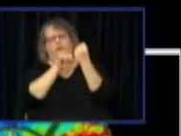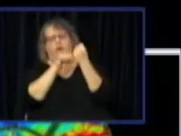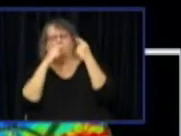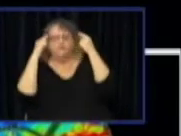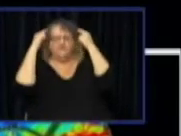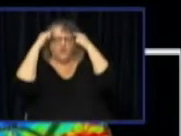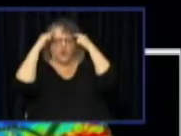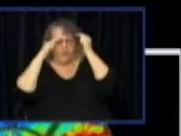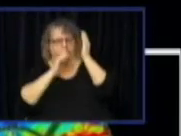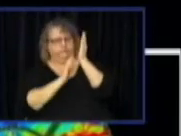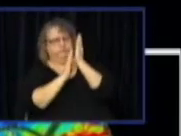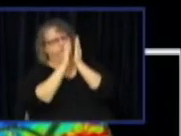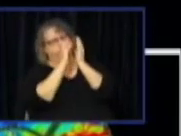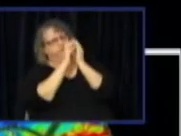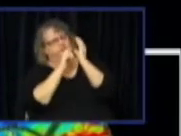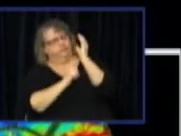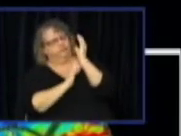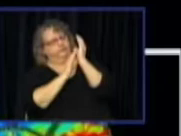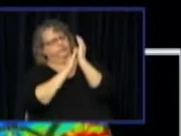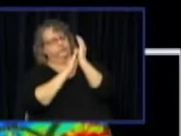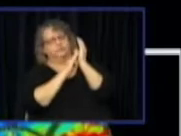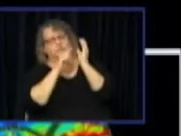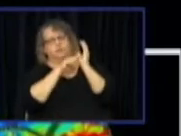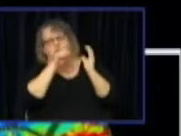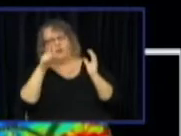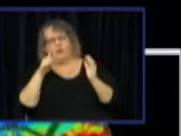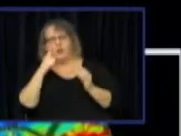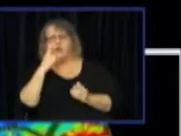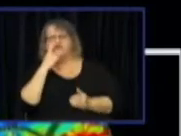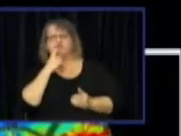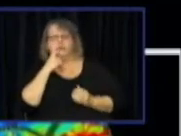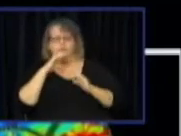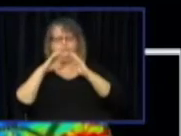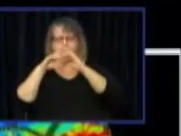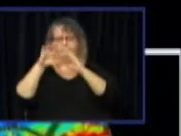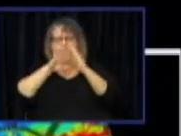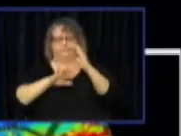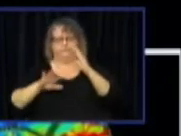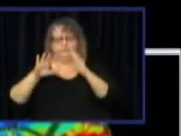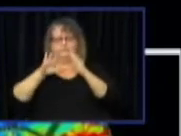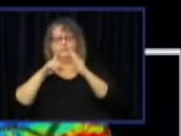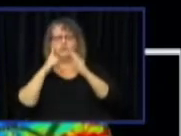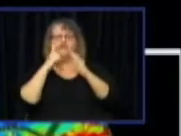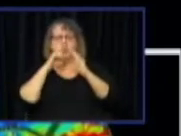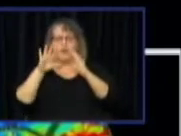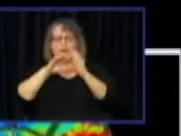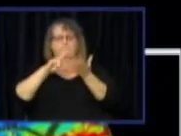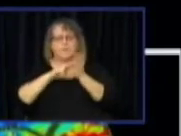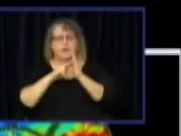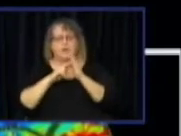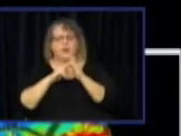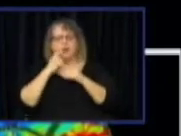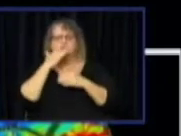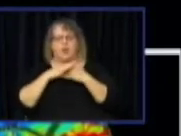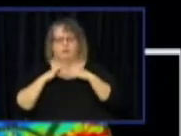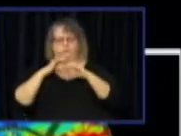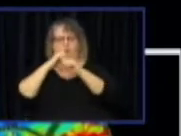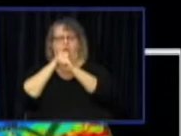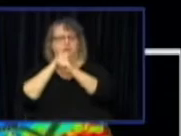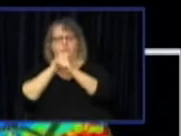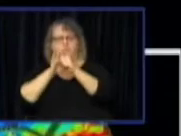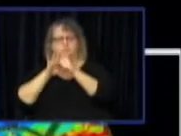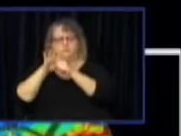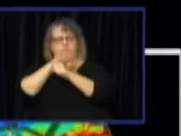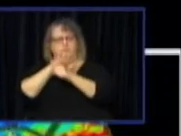brain. And then the slide on the right actually shows the decreased blood flow in that area, that large area of red that's occurring when that blockage occurs.